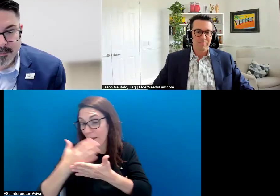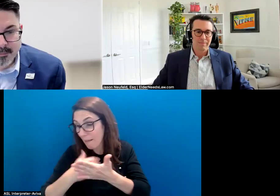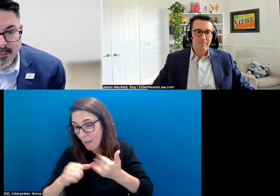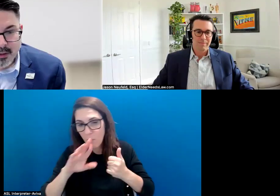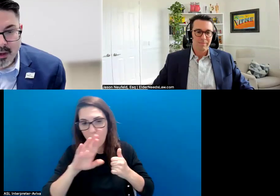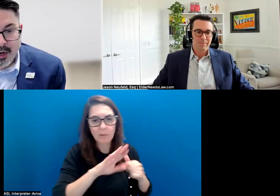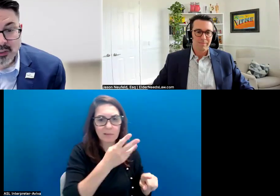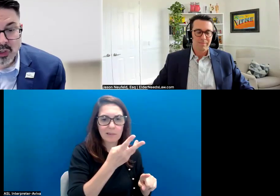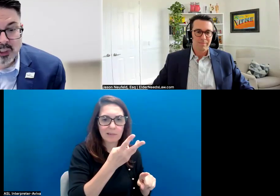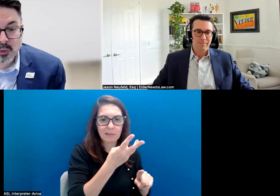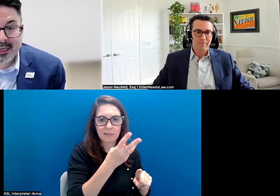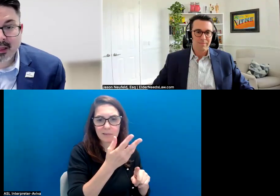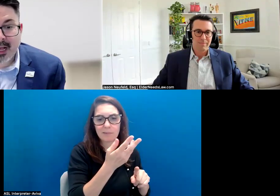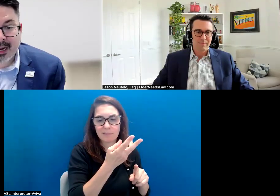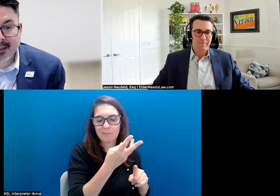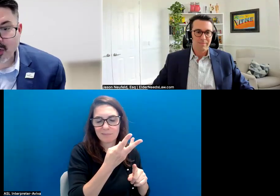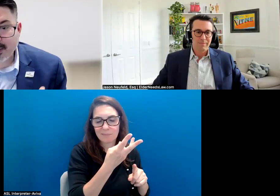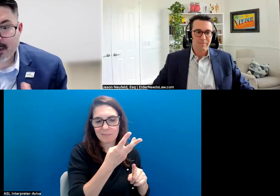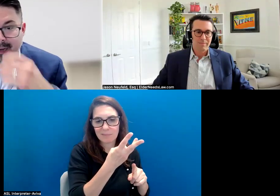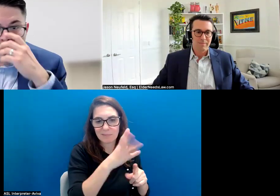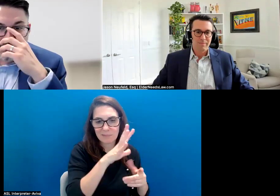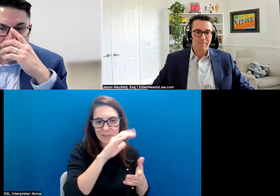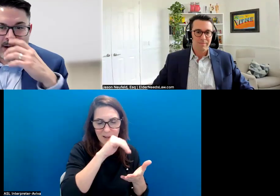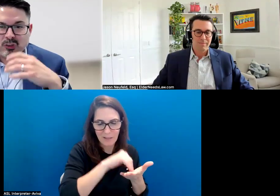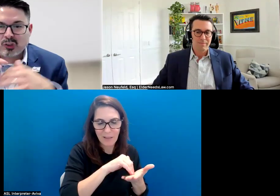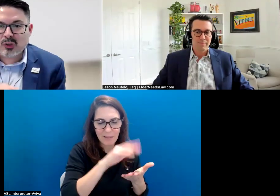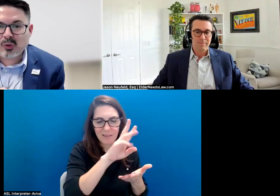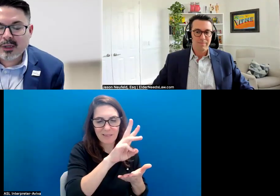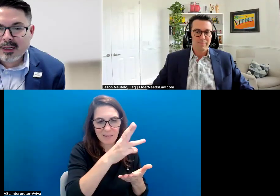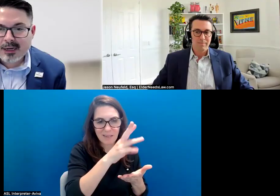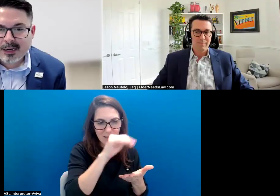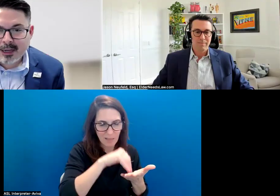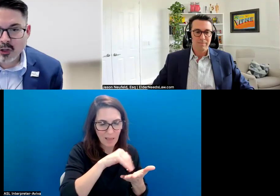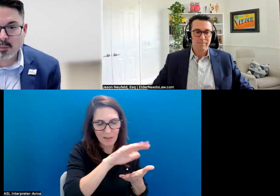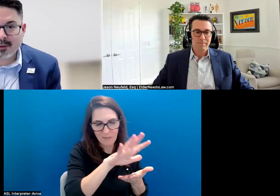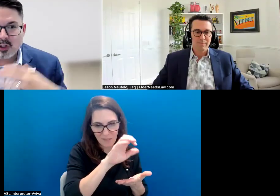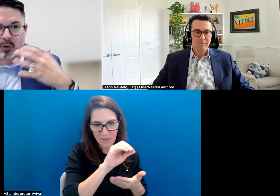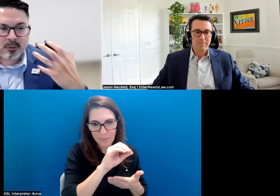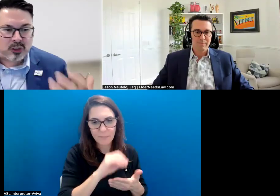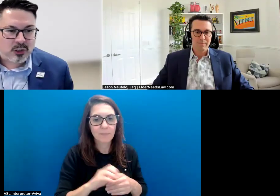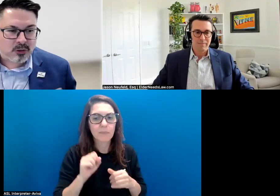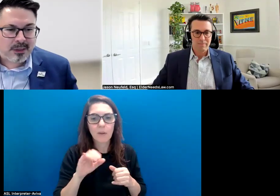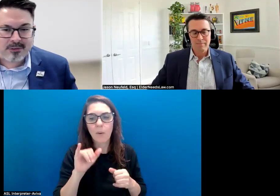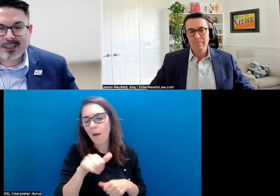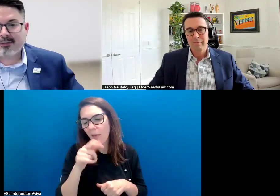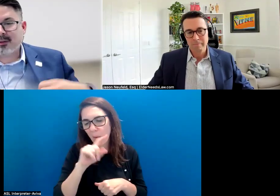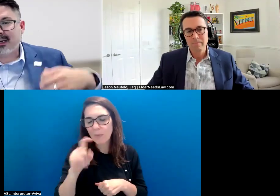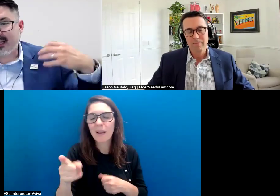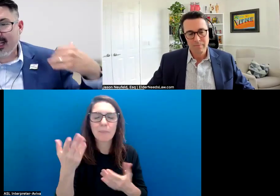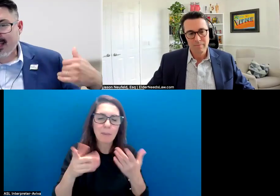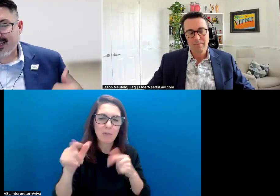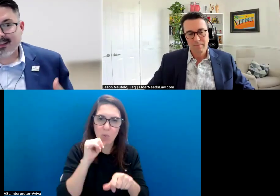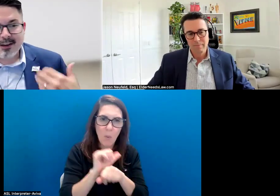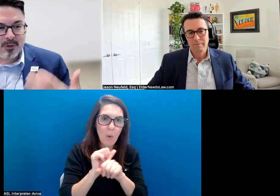Um, all right, here's a question we get a little bit about when it comes to. I know you probably don't work with children, but if you're thinking of